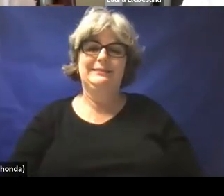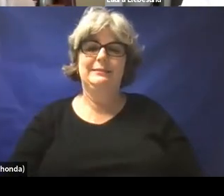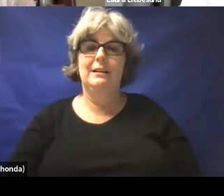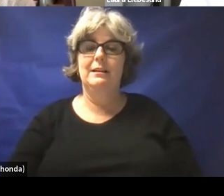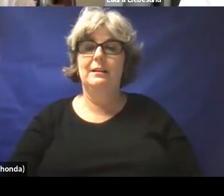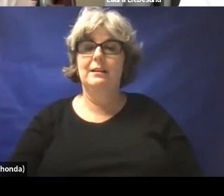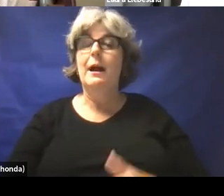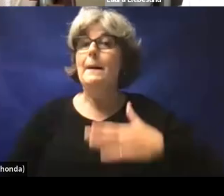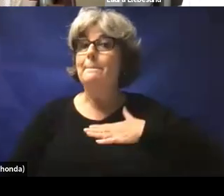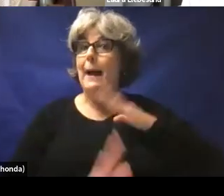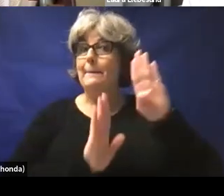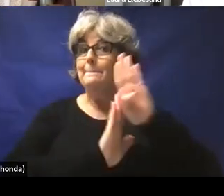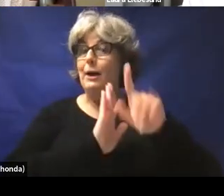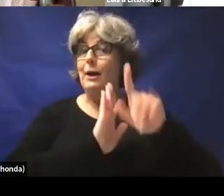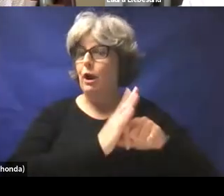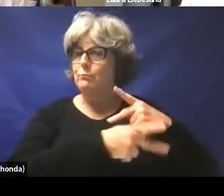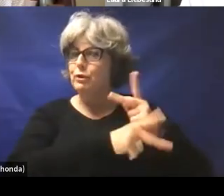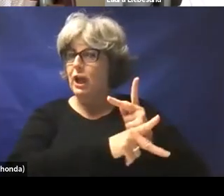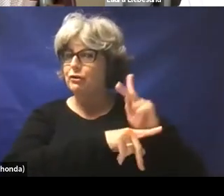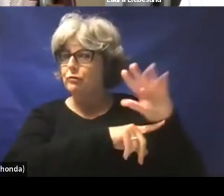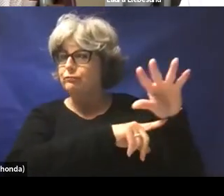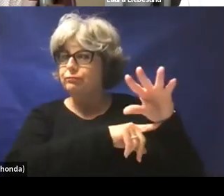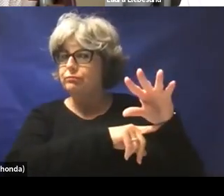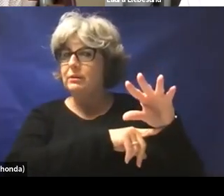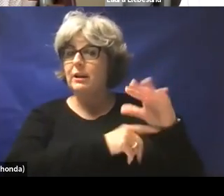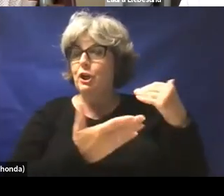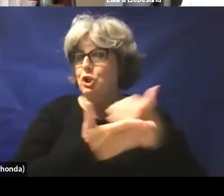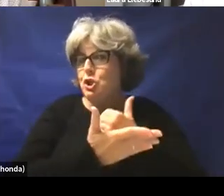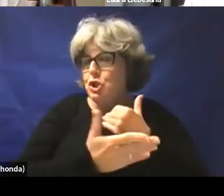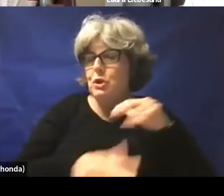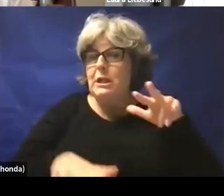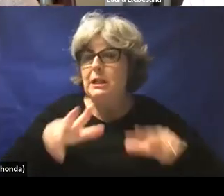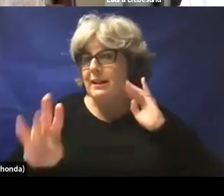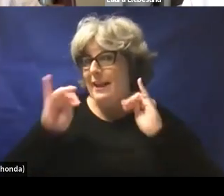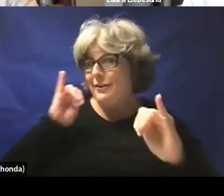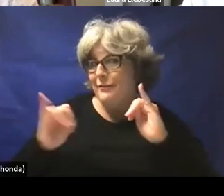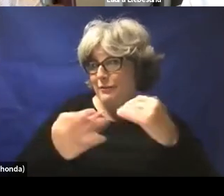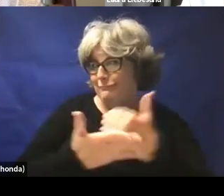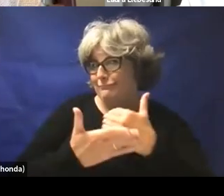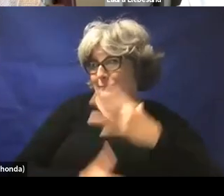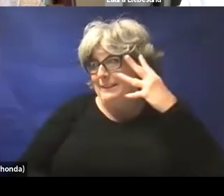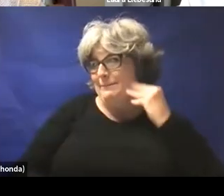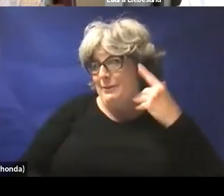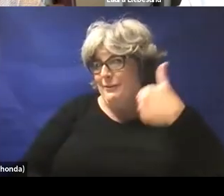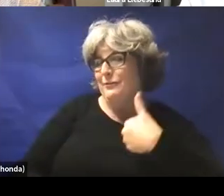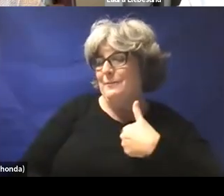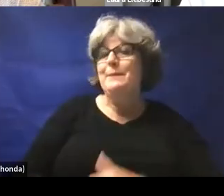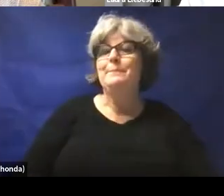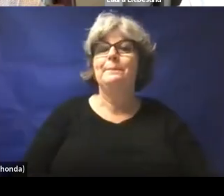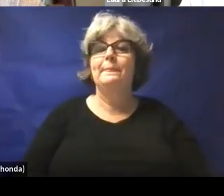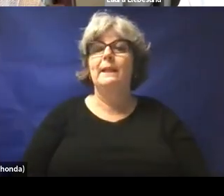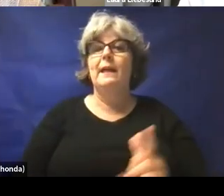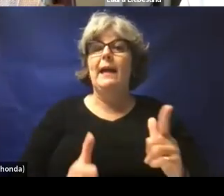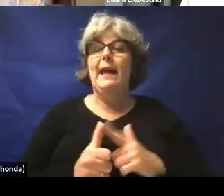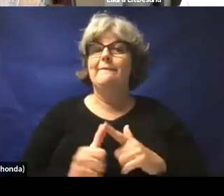I have a production background, but I was fairly new, I guess, to interviewing in this capacity. And so I, at first, was like,